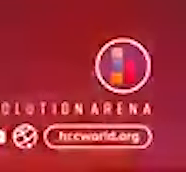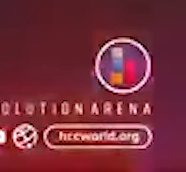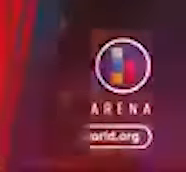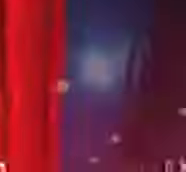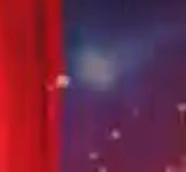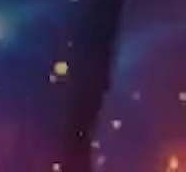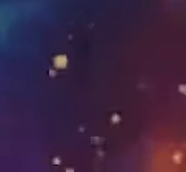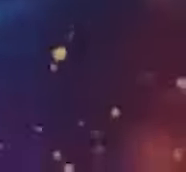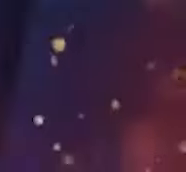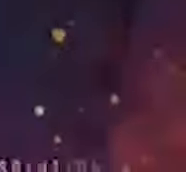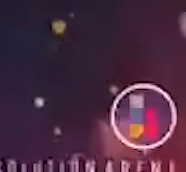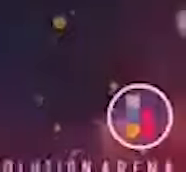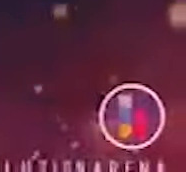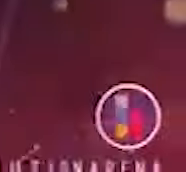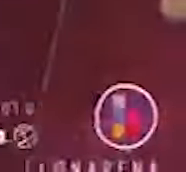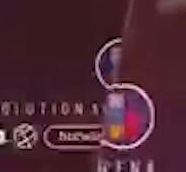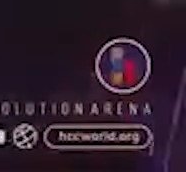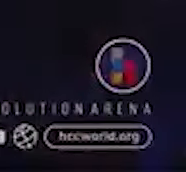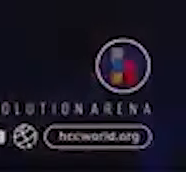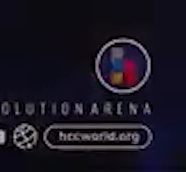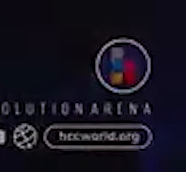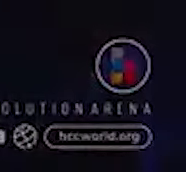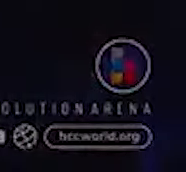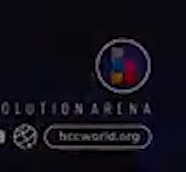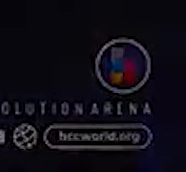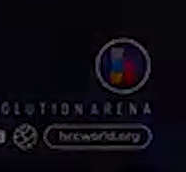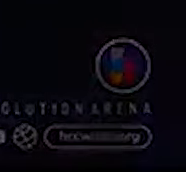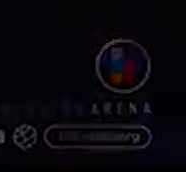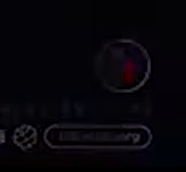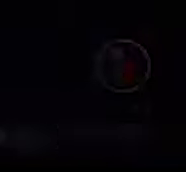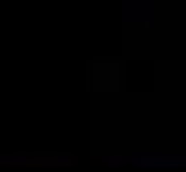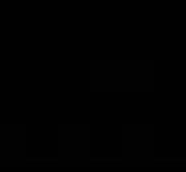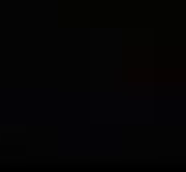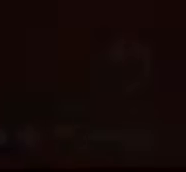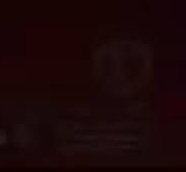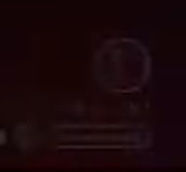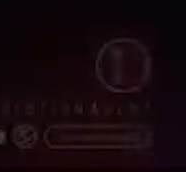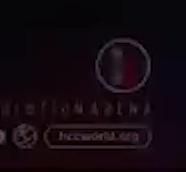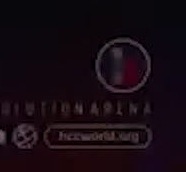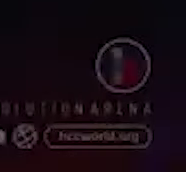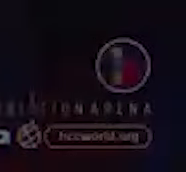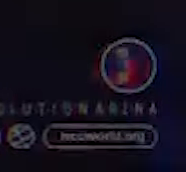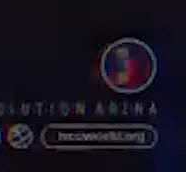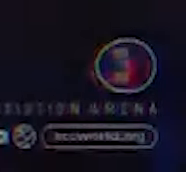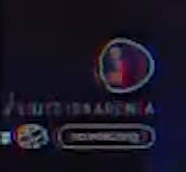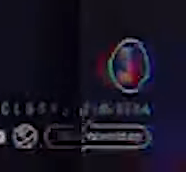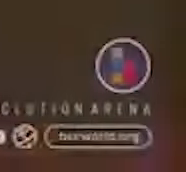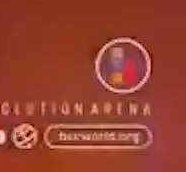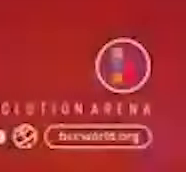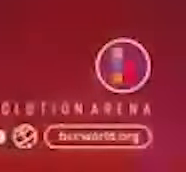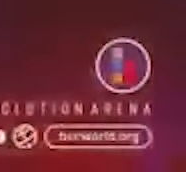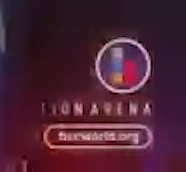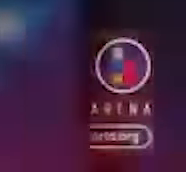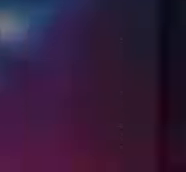believe. At the pastors, the leaders conference in the morning, we considered a scripture in Acts